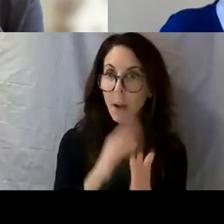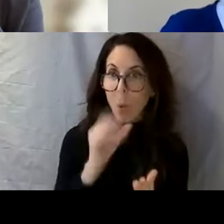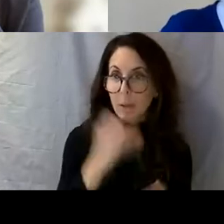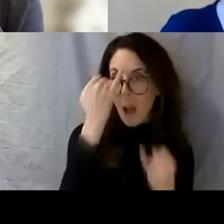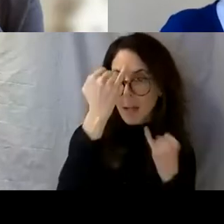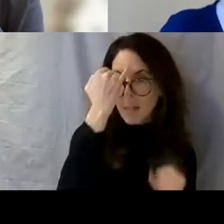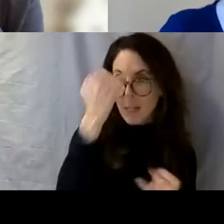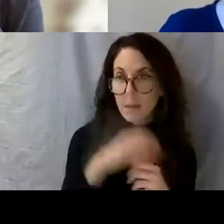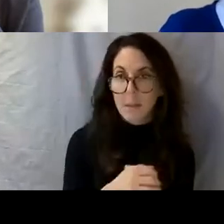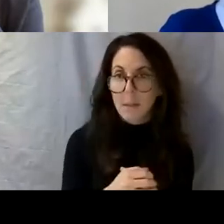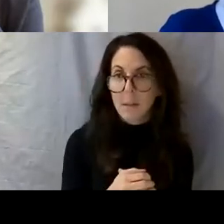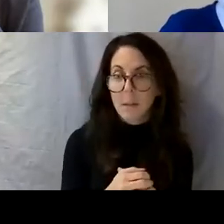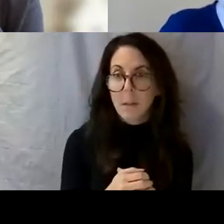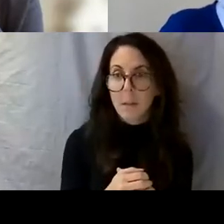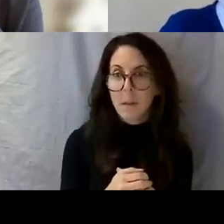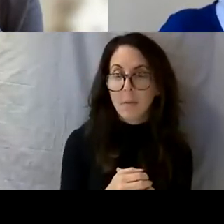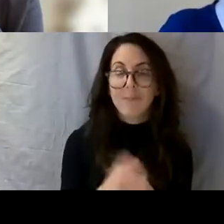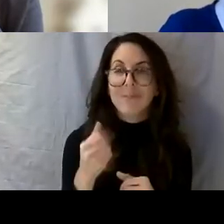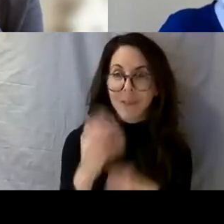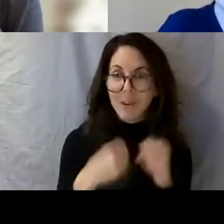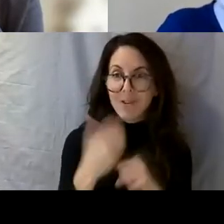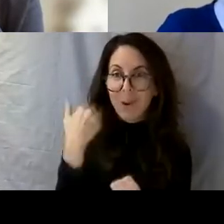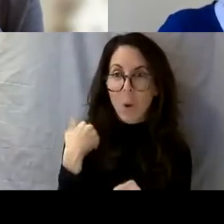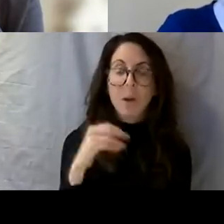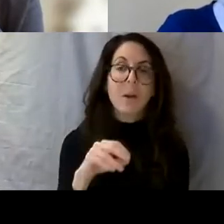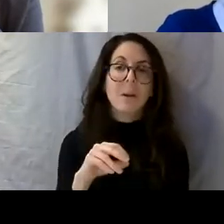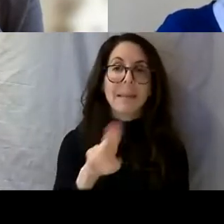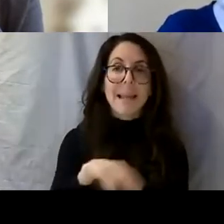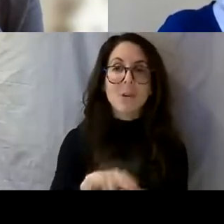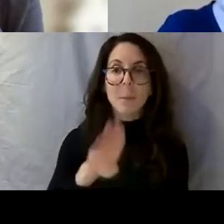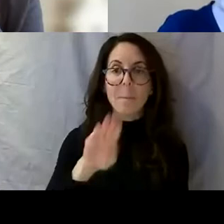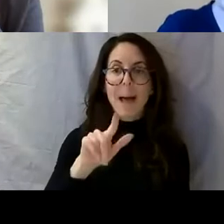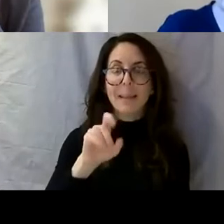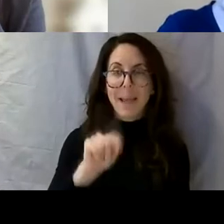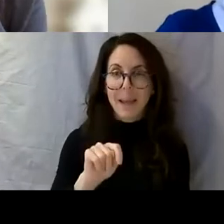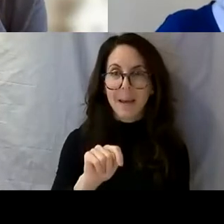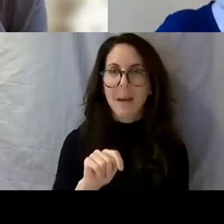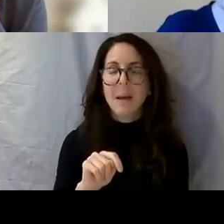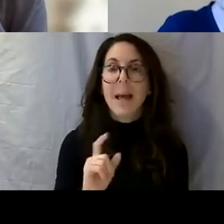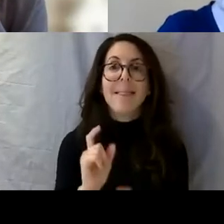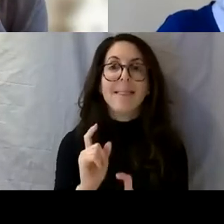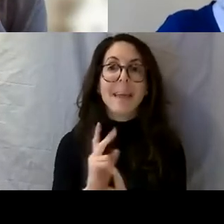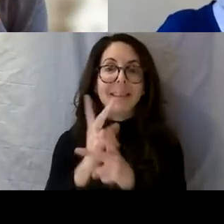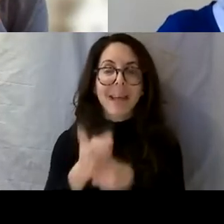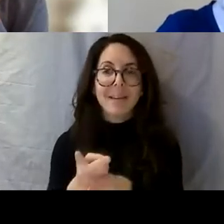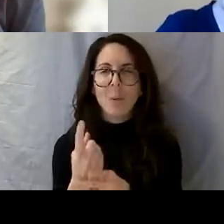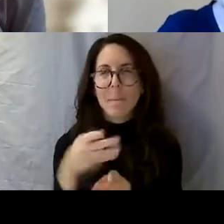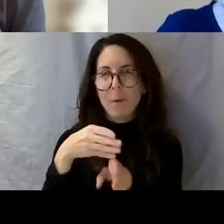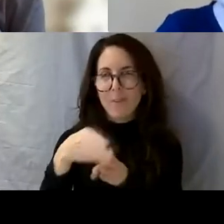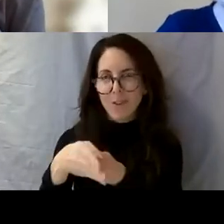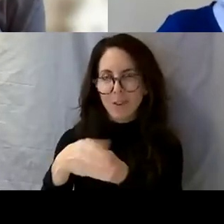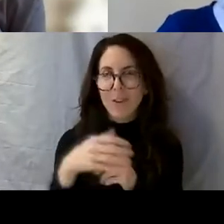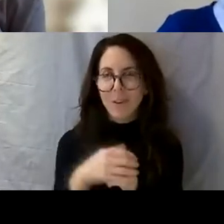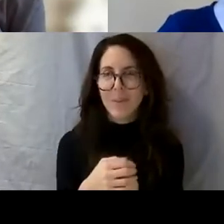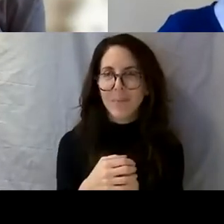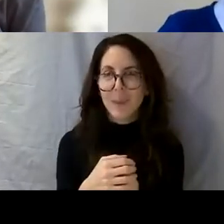know, many years ago, the National Ballet lent one of their HR professionals, one of the people in their office,